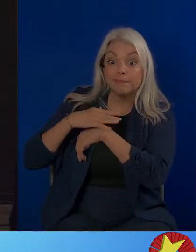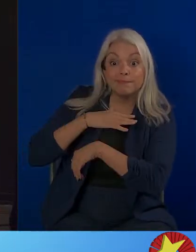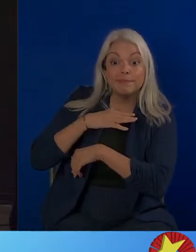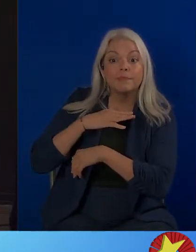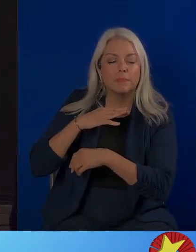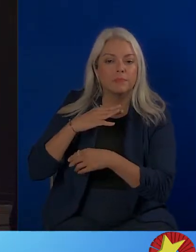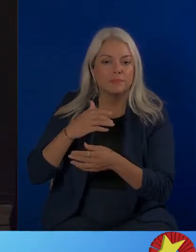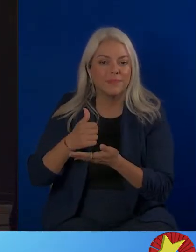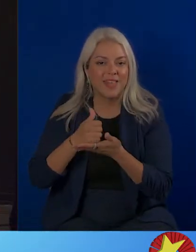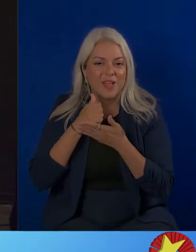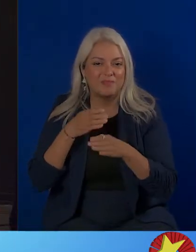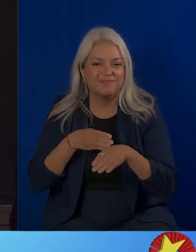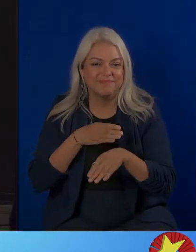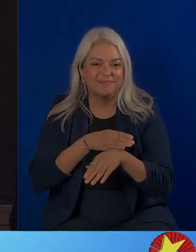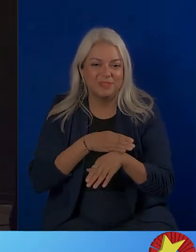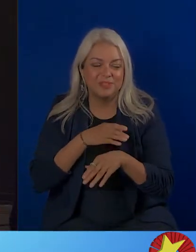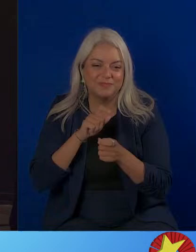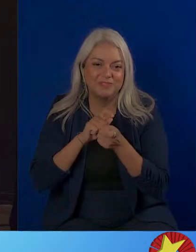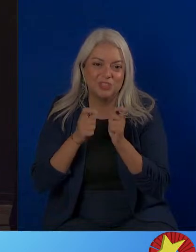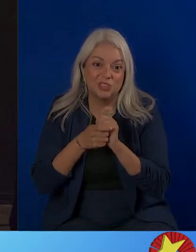improvements.